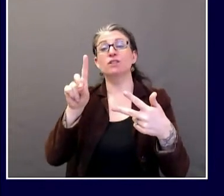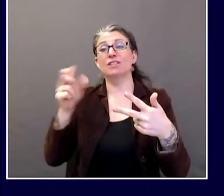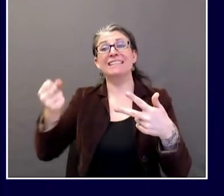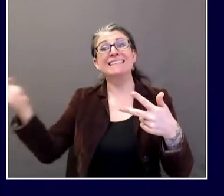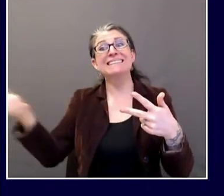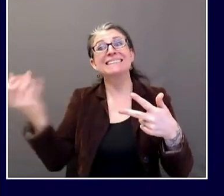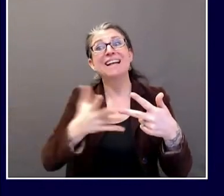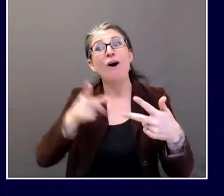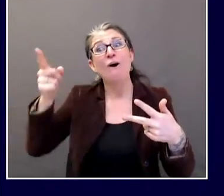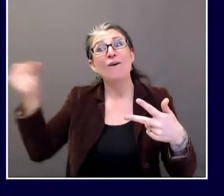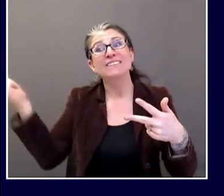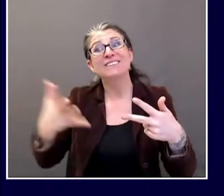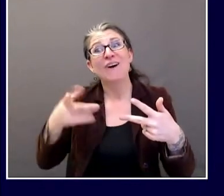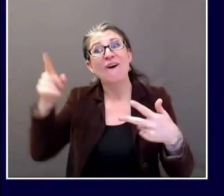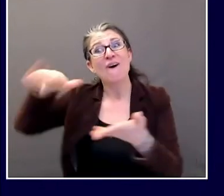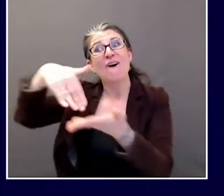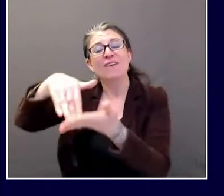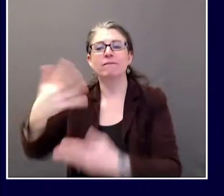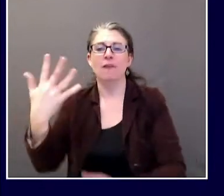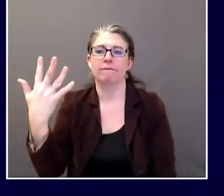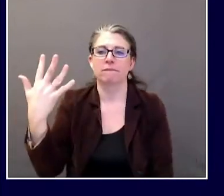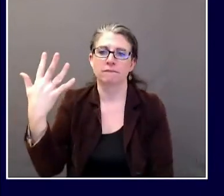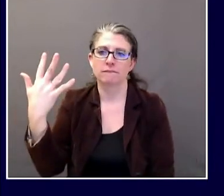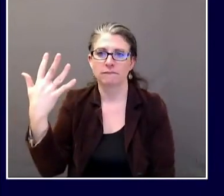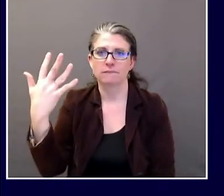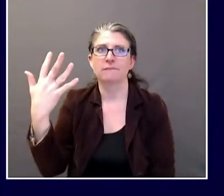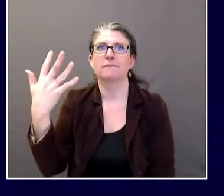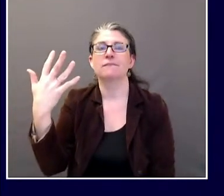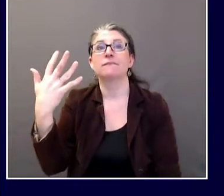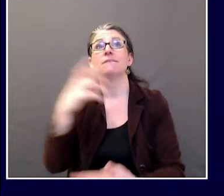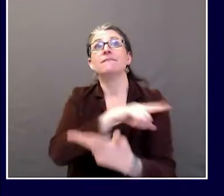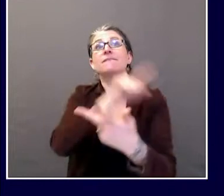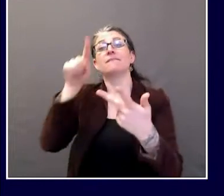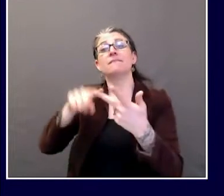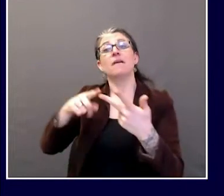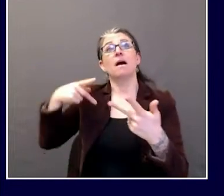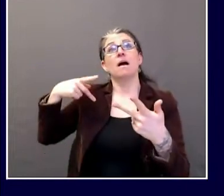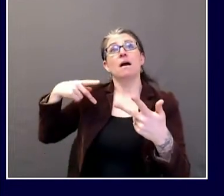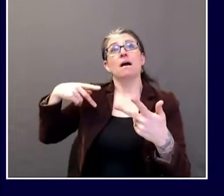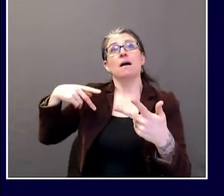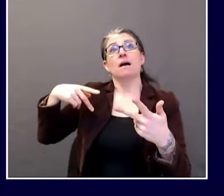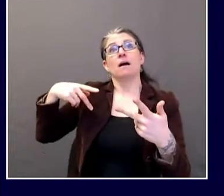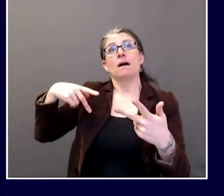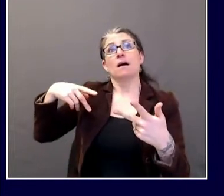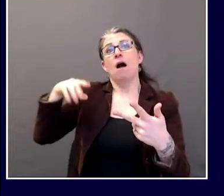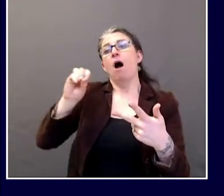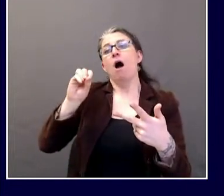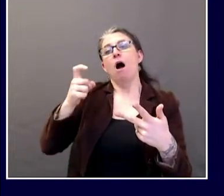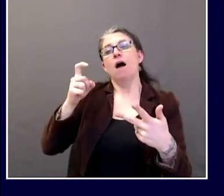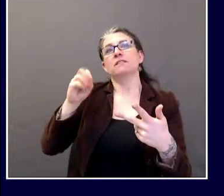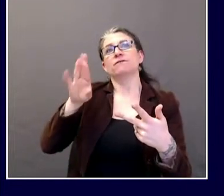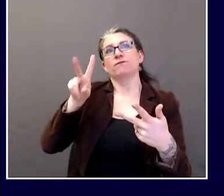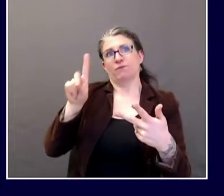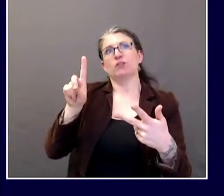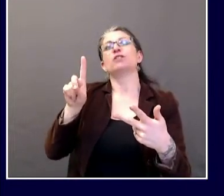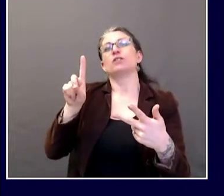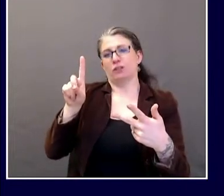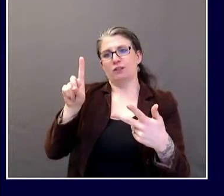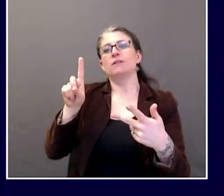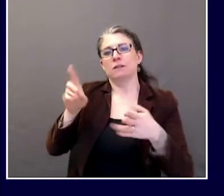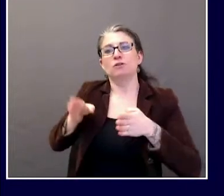Shelter, where we are aware of 8 total cases, 5 of which are among residents, 3 of which are among staff